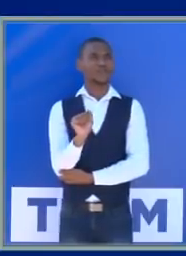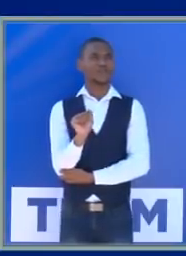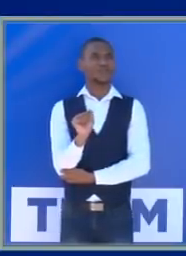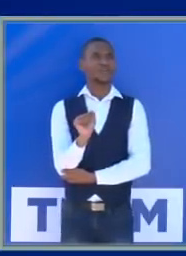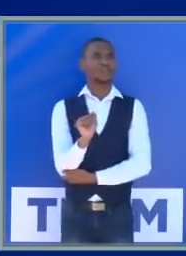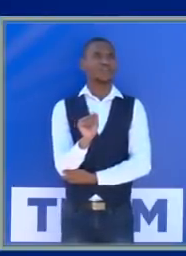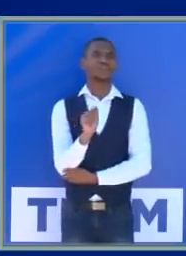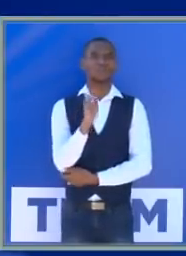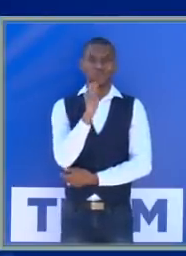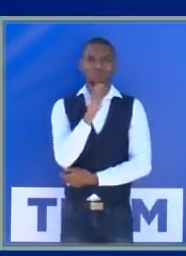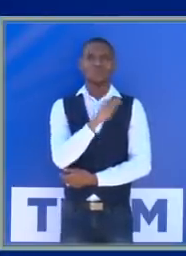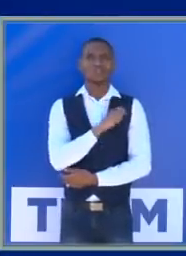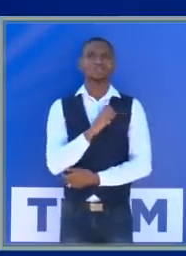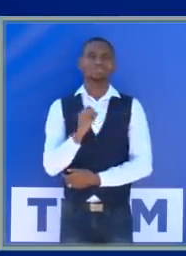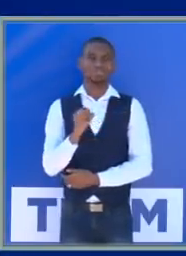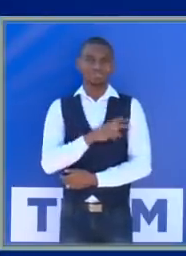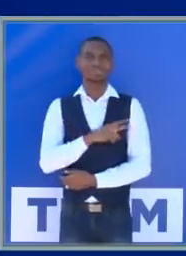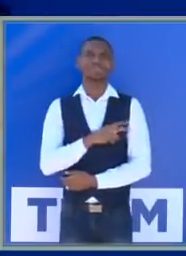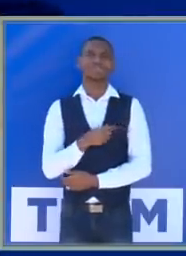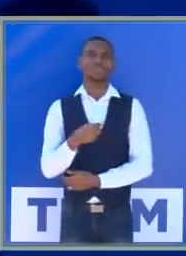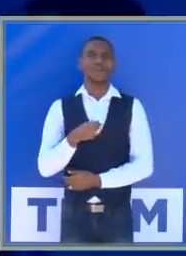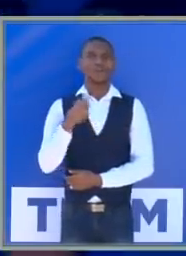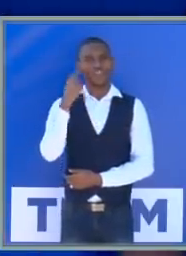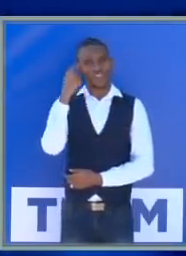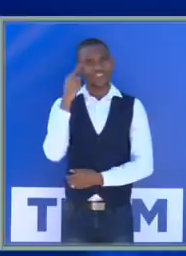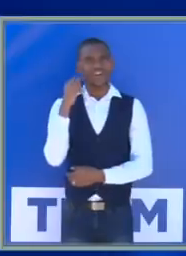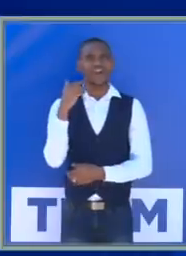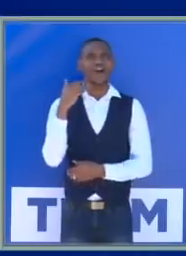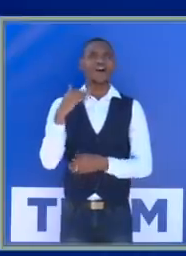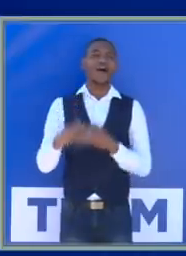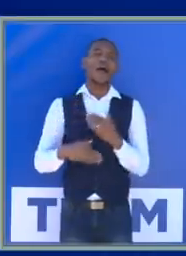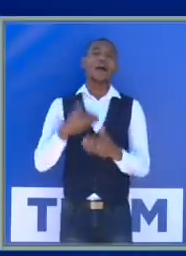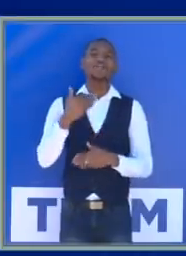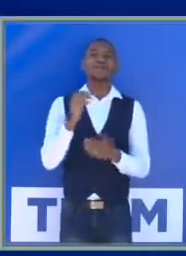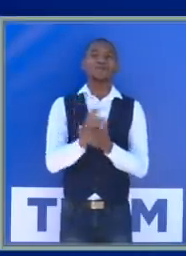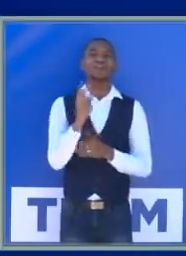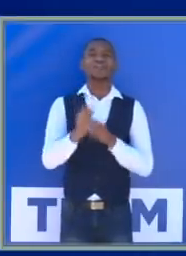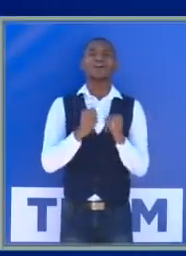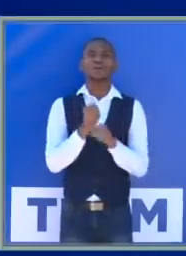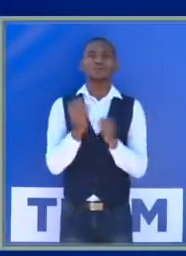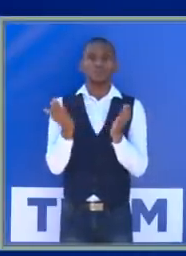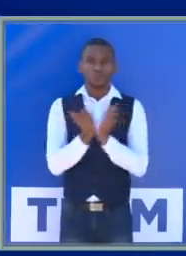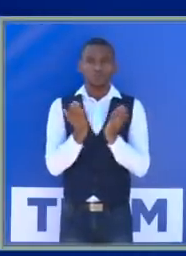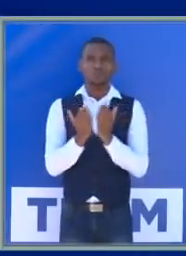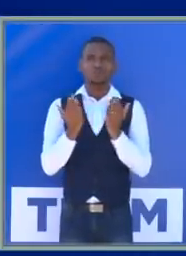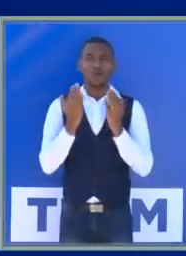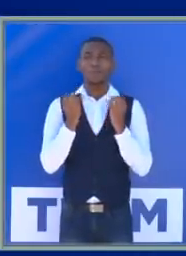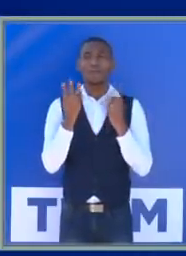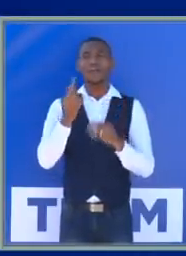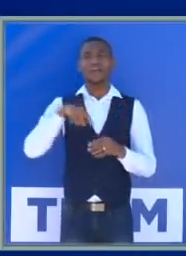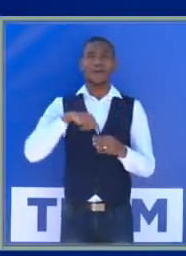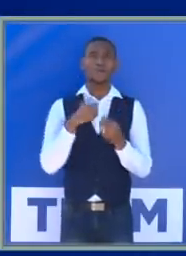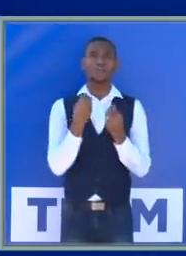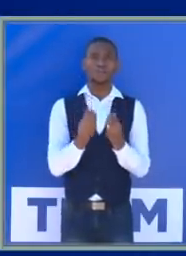It truly pains me when I think after 12 years of schooling, many of our children will